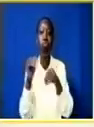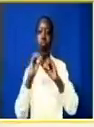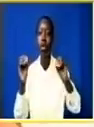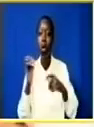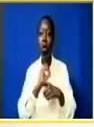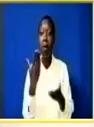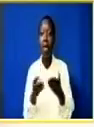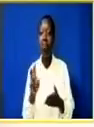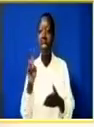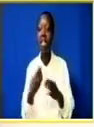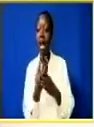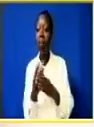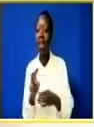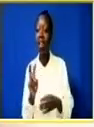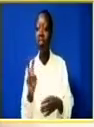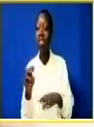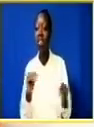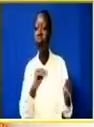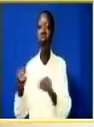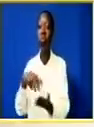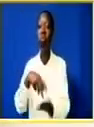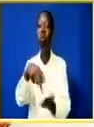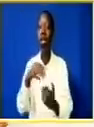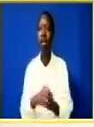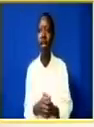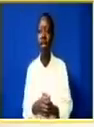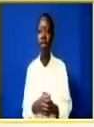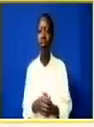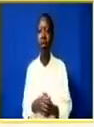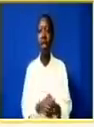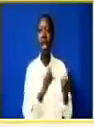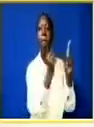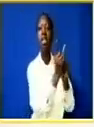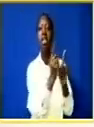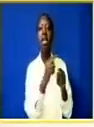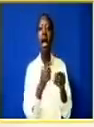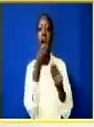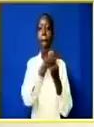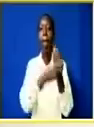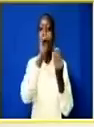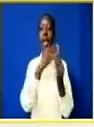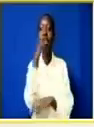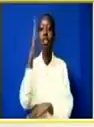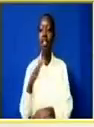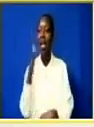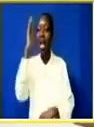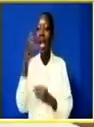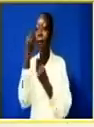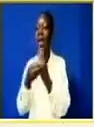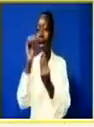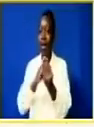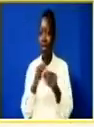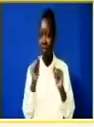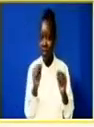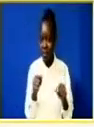met a plant on their way? There's a rumor. But you are meeting a banana plant. Hi, banana. Have